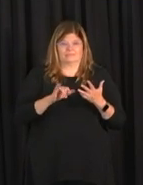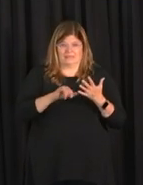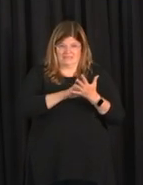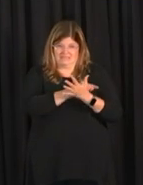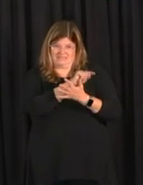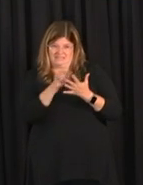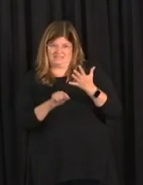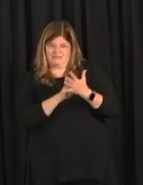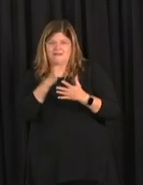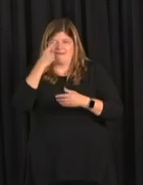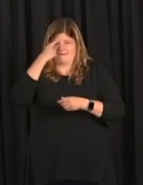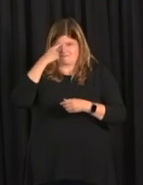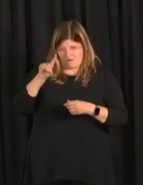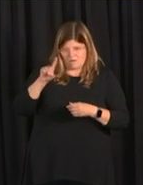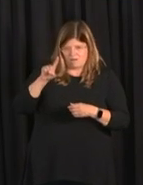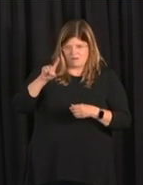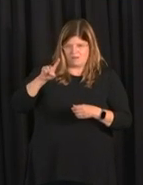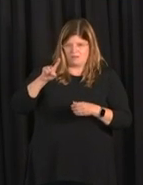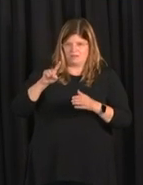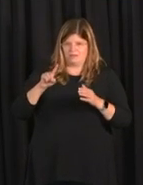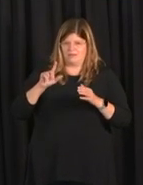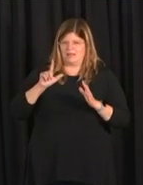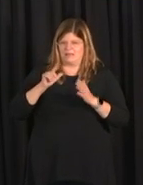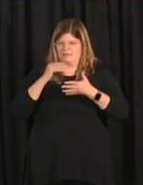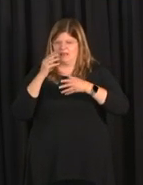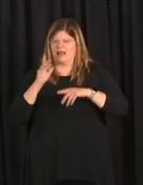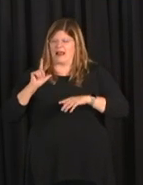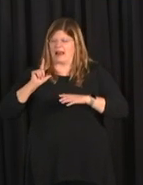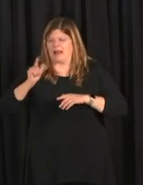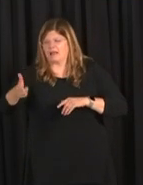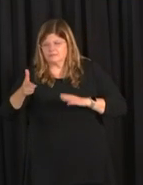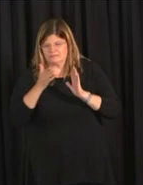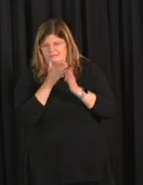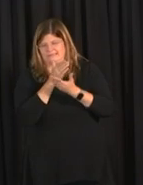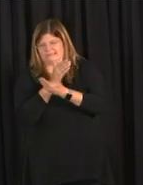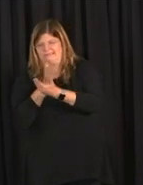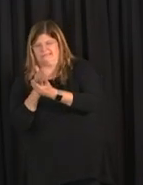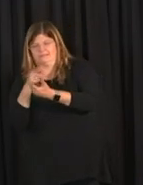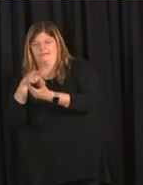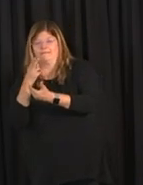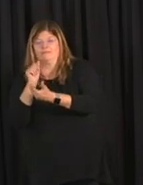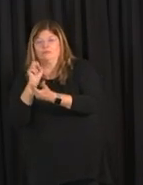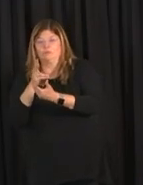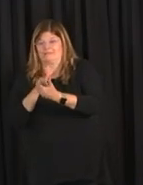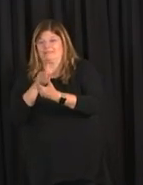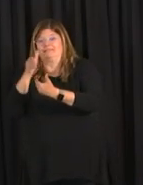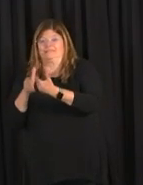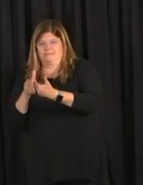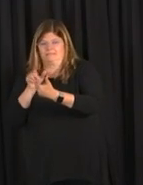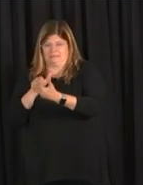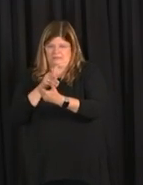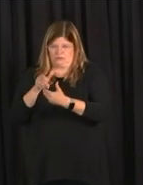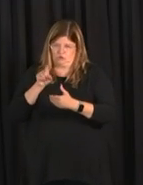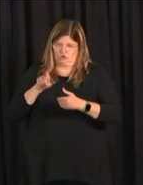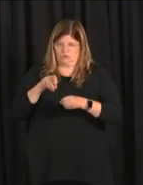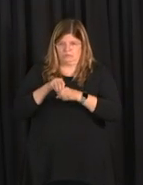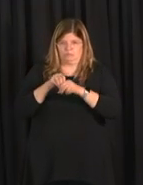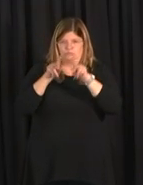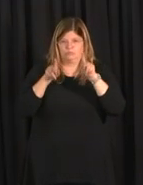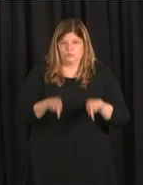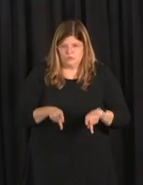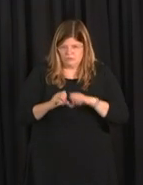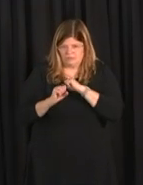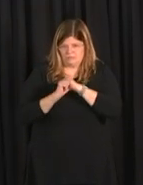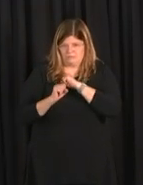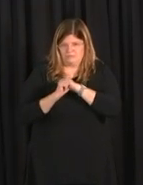our agenda. We had previously talked about more in-person commercial activity as